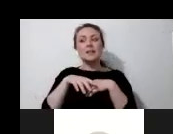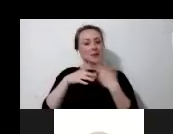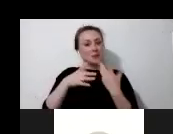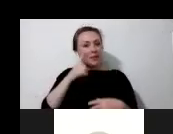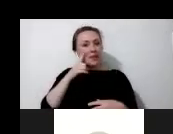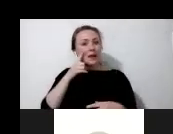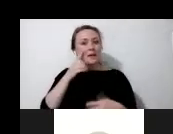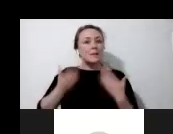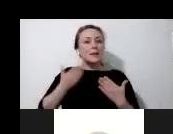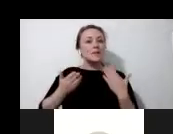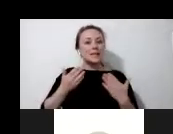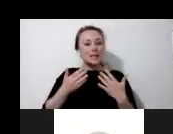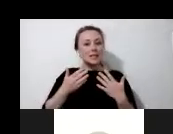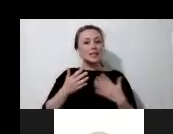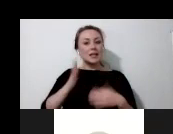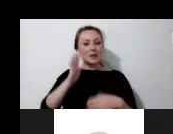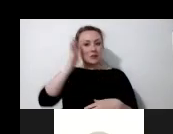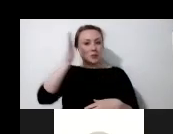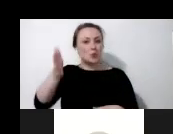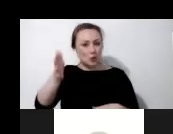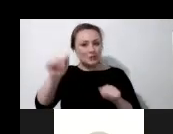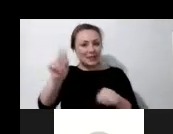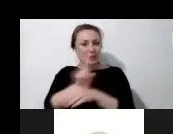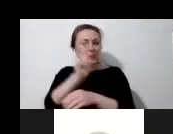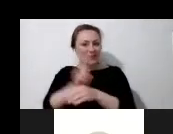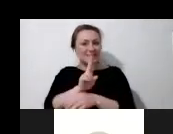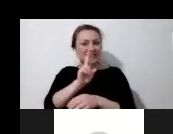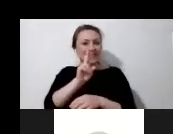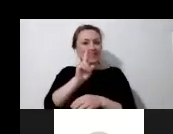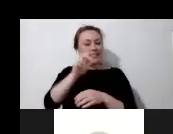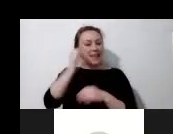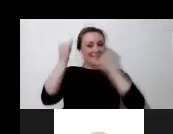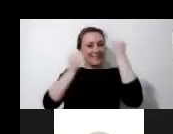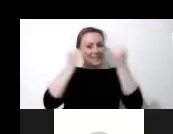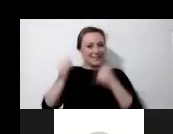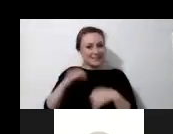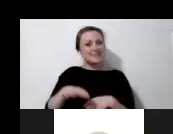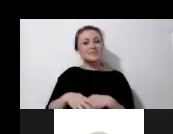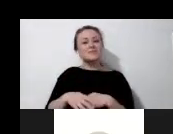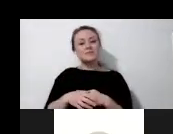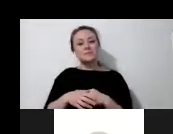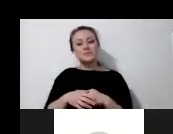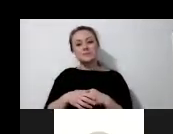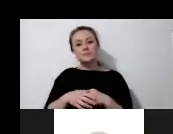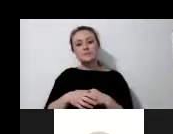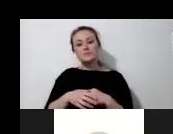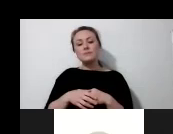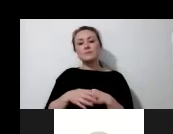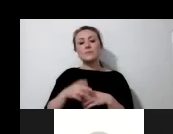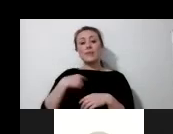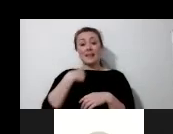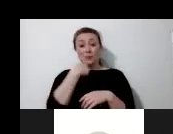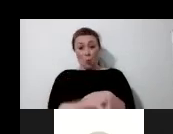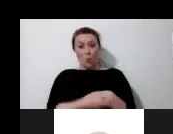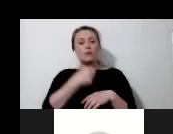would use those ideas. When I told him that I was thinking about bringing a